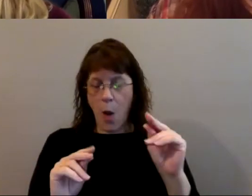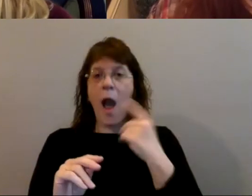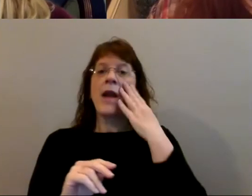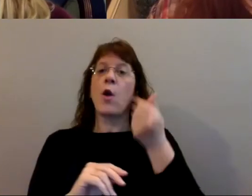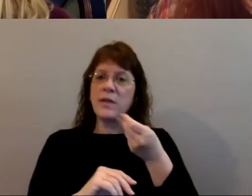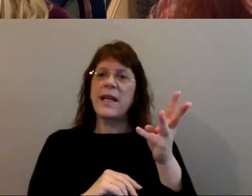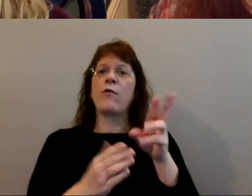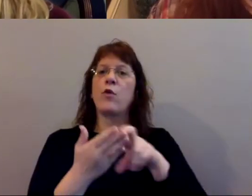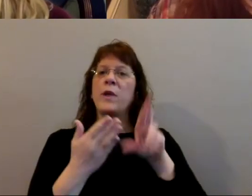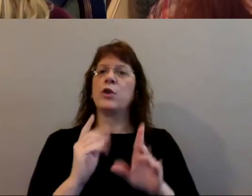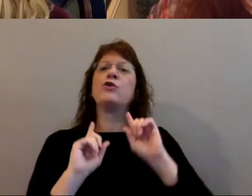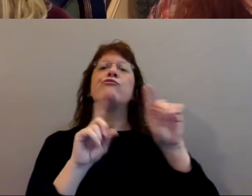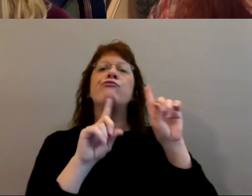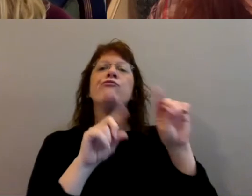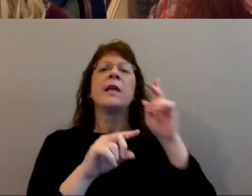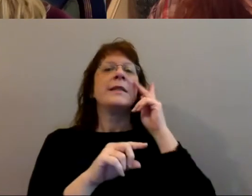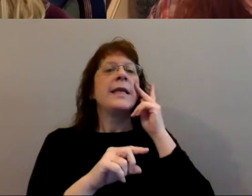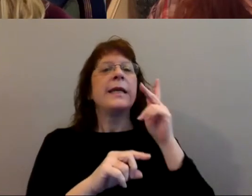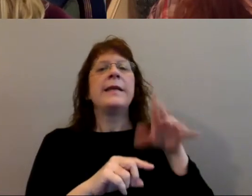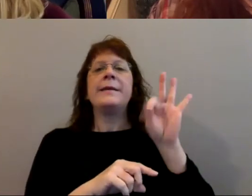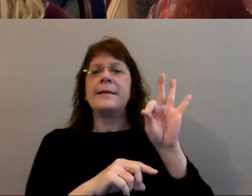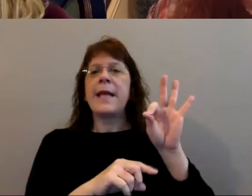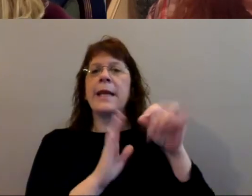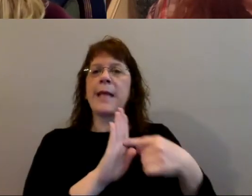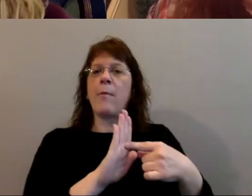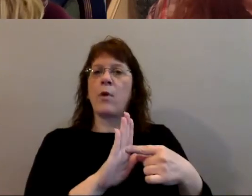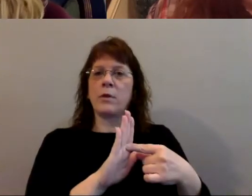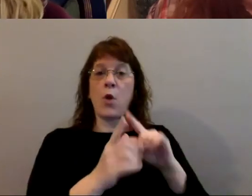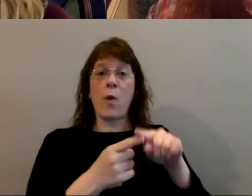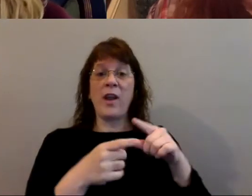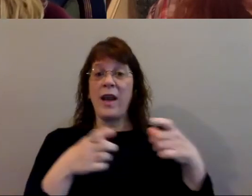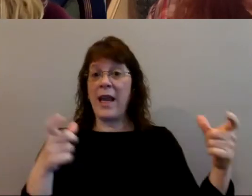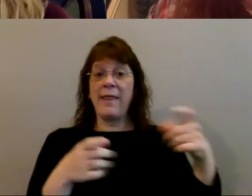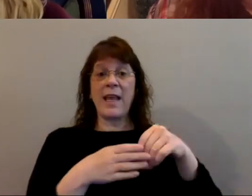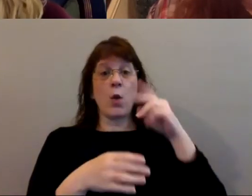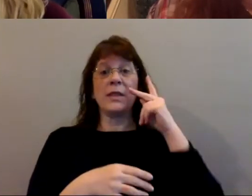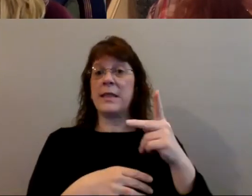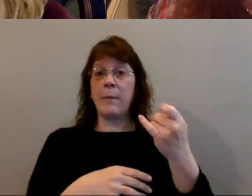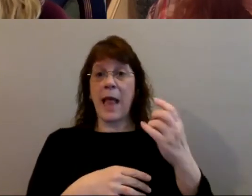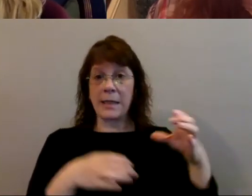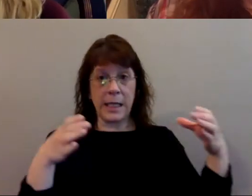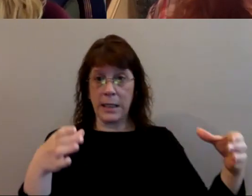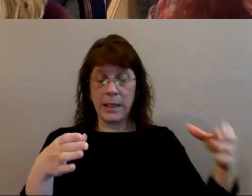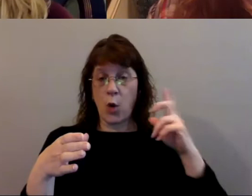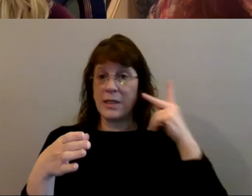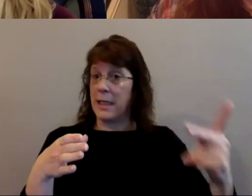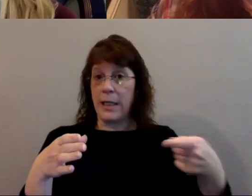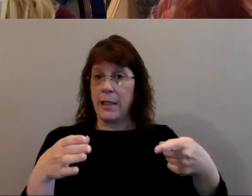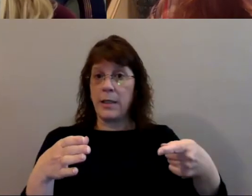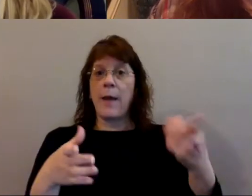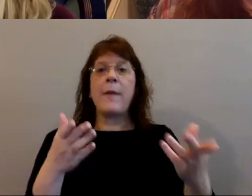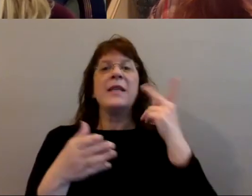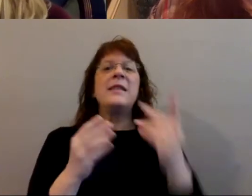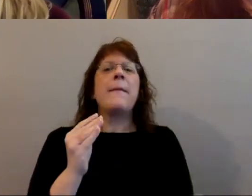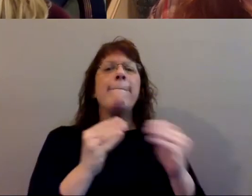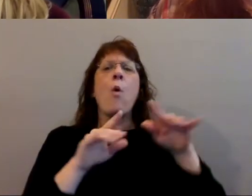go out to sea and take plastic samples, and when they're in the Great Pacific Garbage Patch, they don't see plastic. They might see a little bit more floating trash